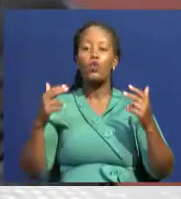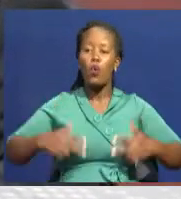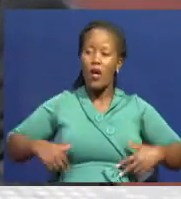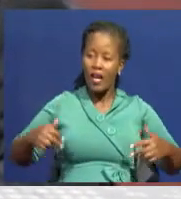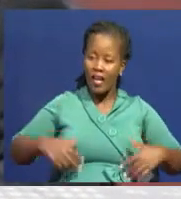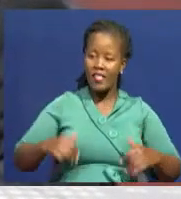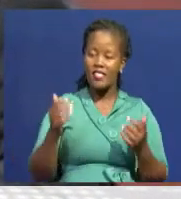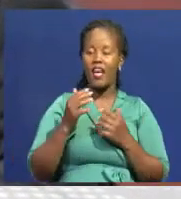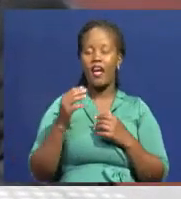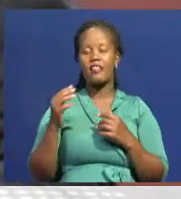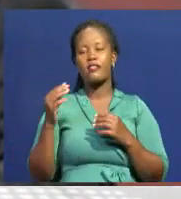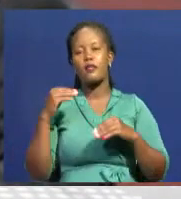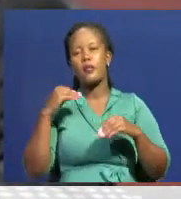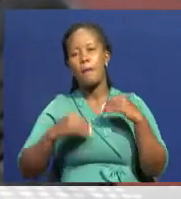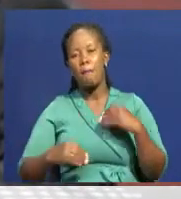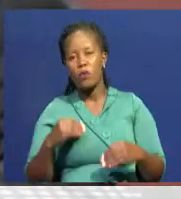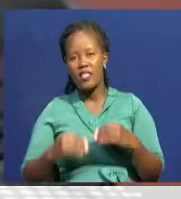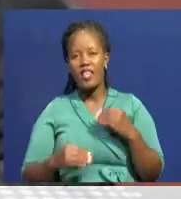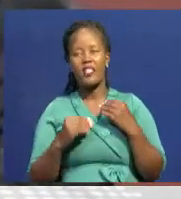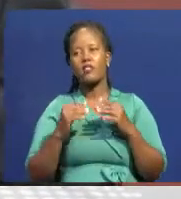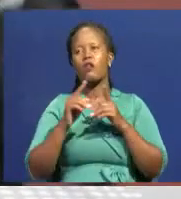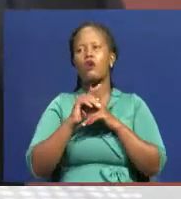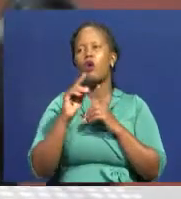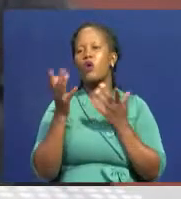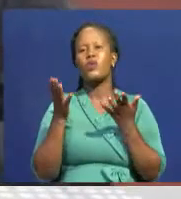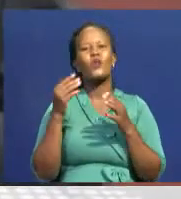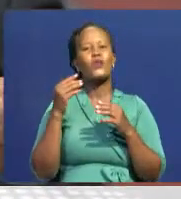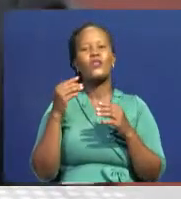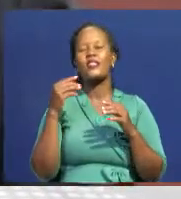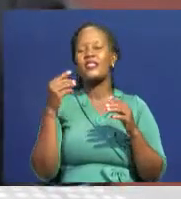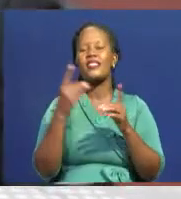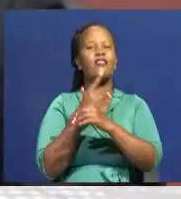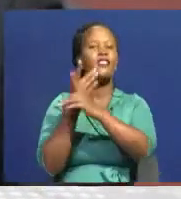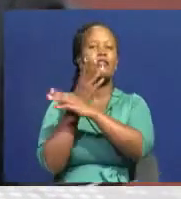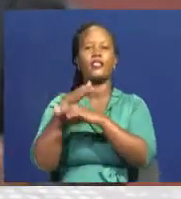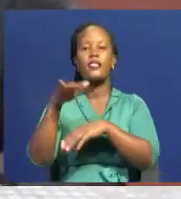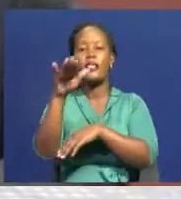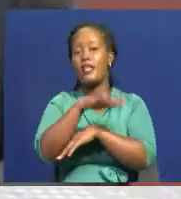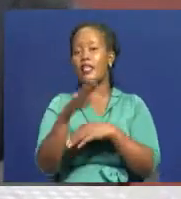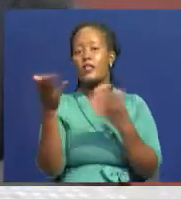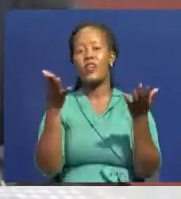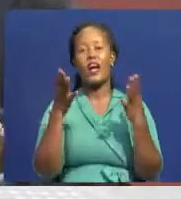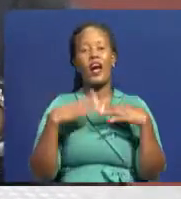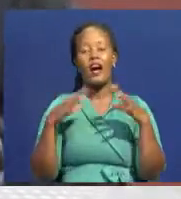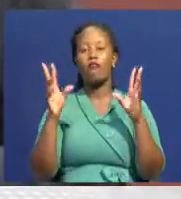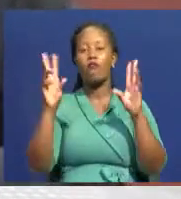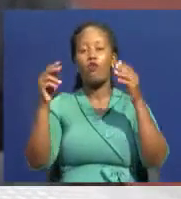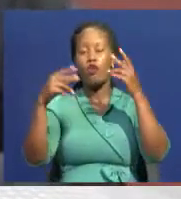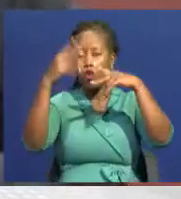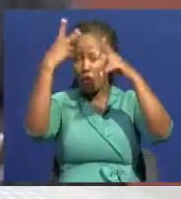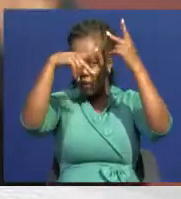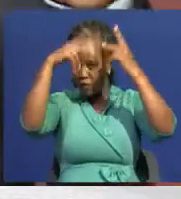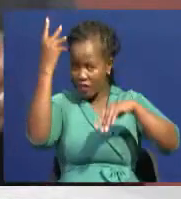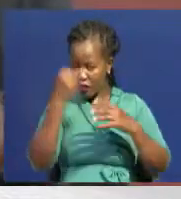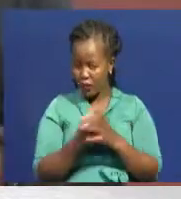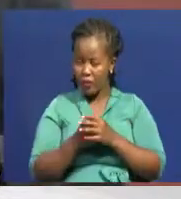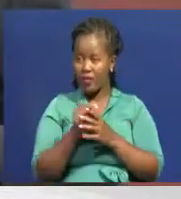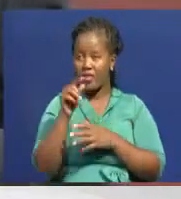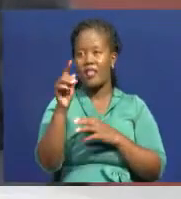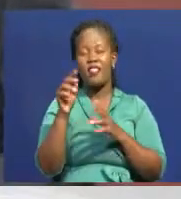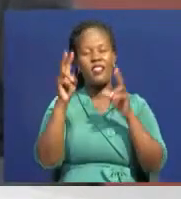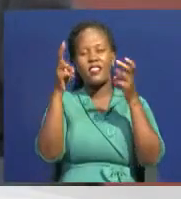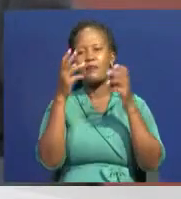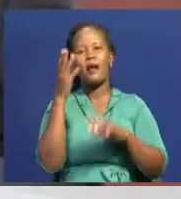Busia? What's happening in Athi River, not really Athi River, down there, where people they're not professionals. These things are being handled by, in